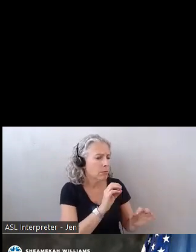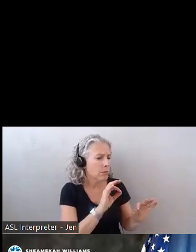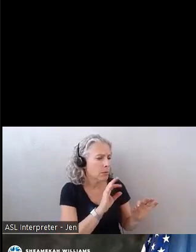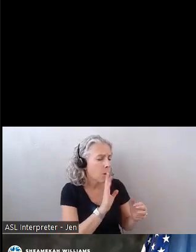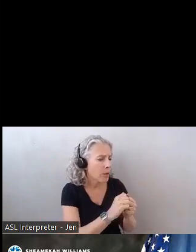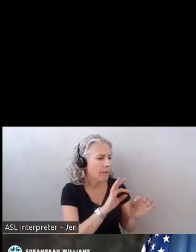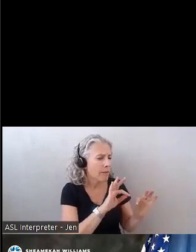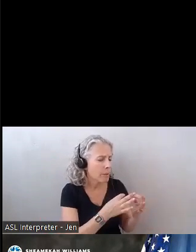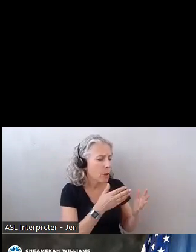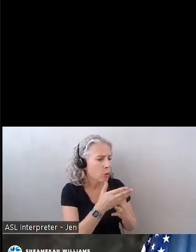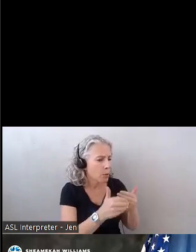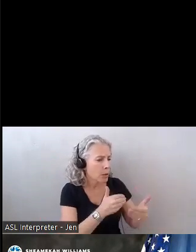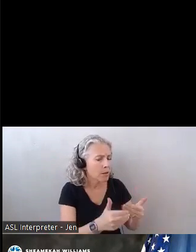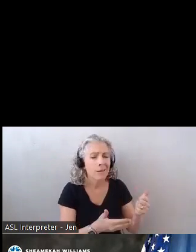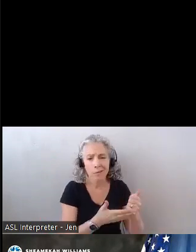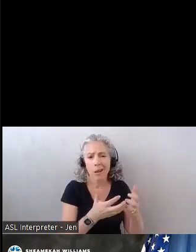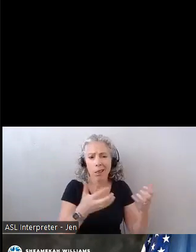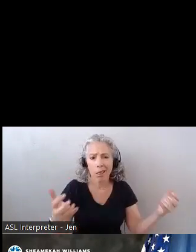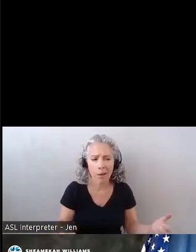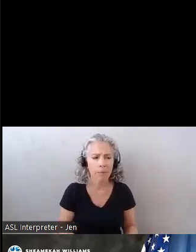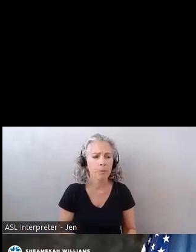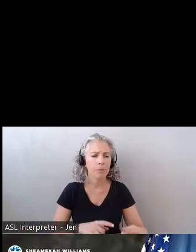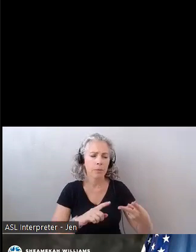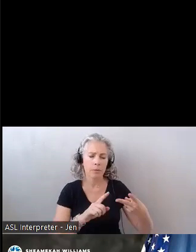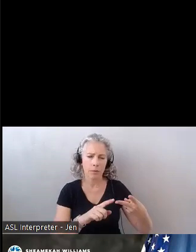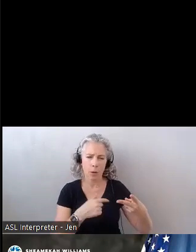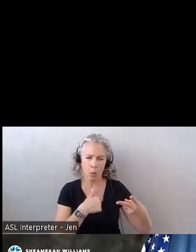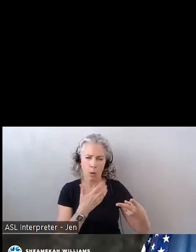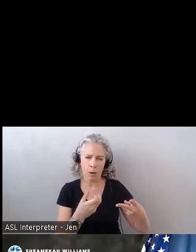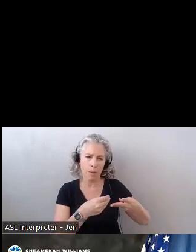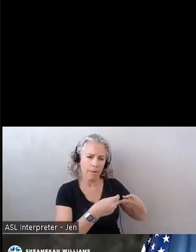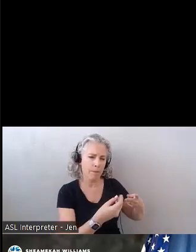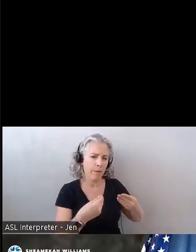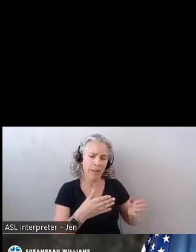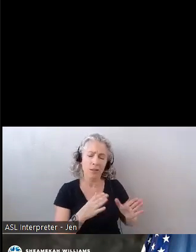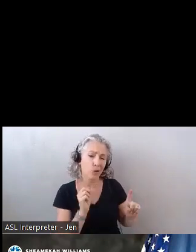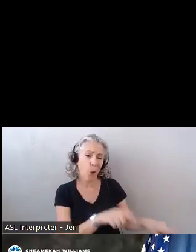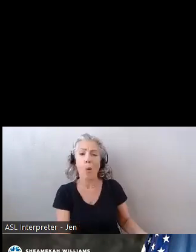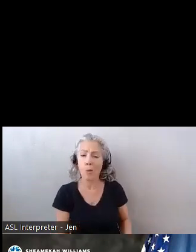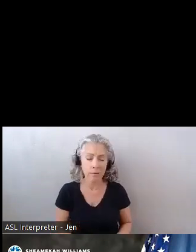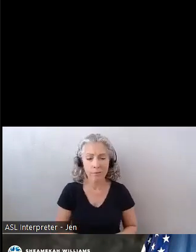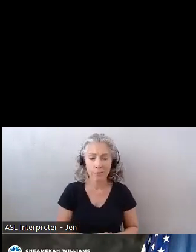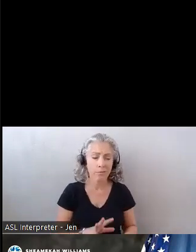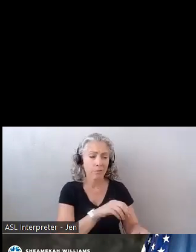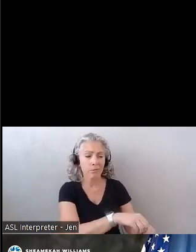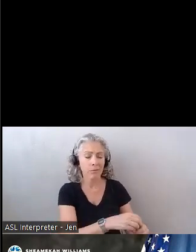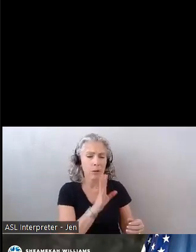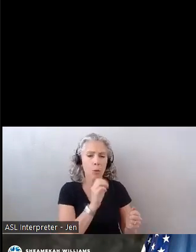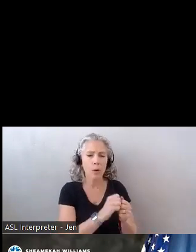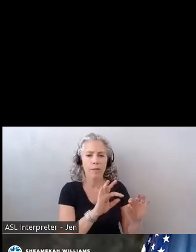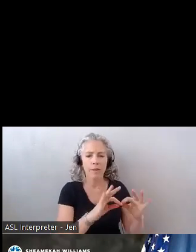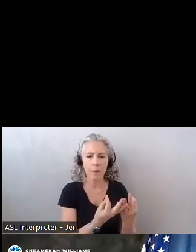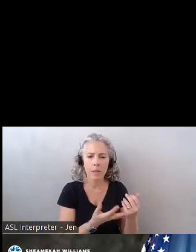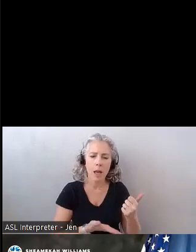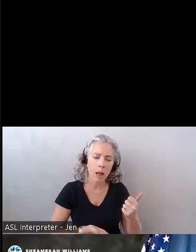So in a mobile response and stabilization system, we want providers to just go and really be a part of talking with the families and really